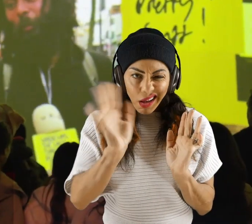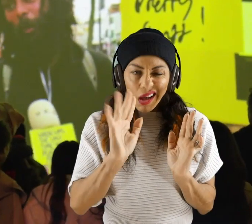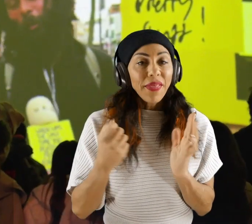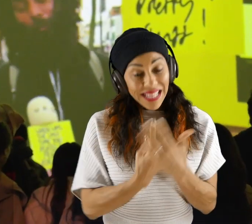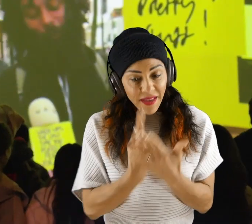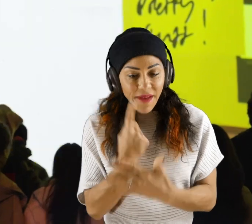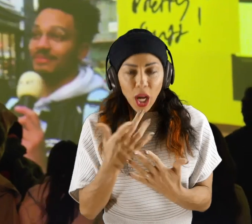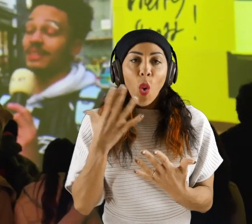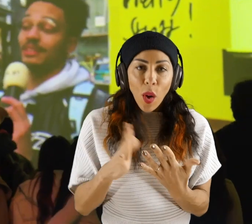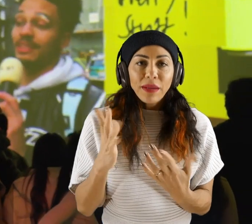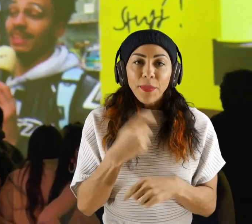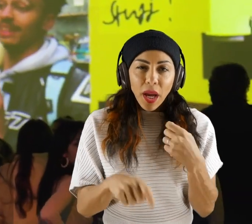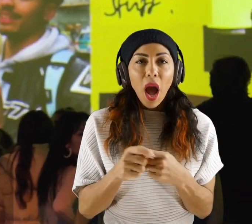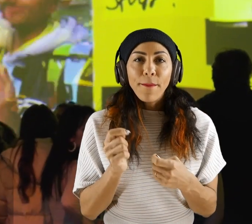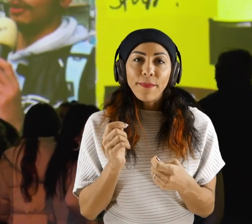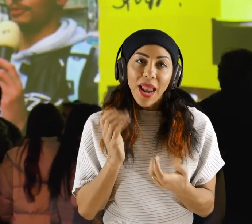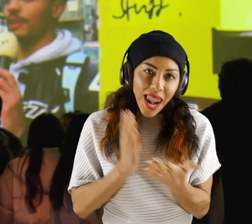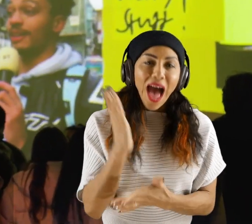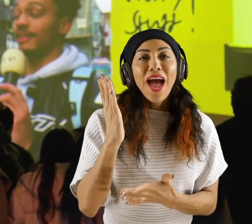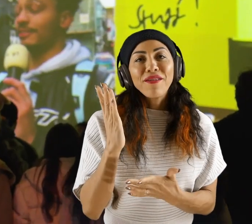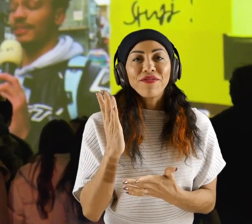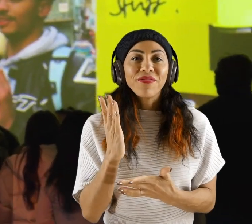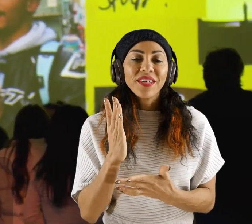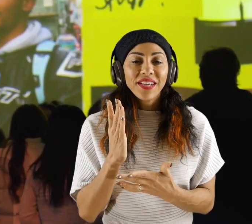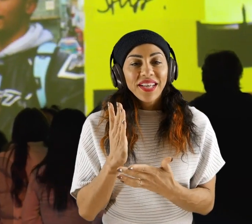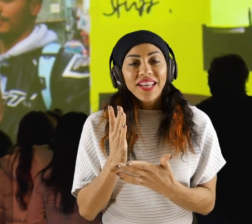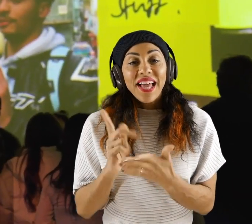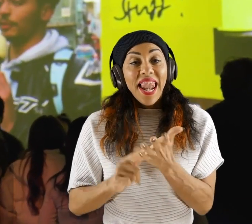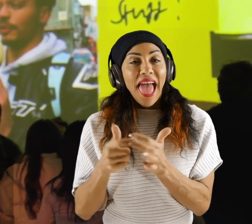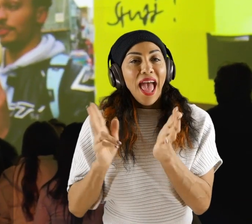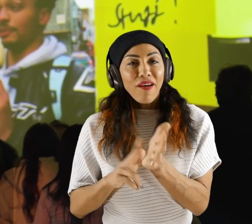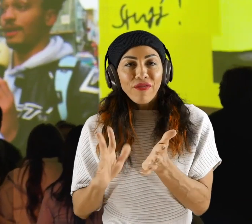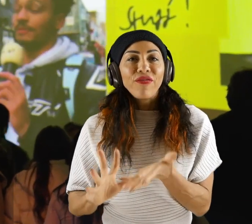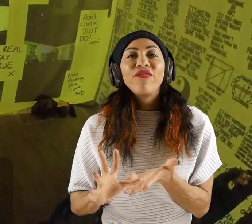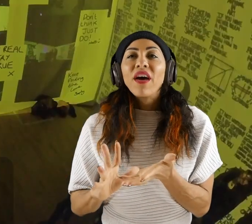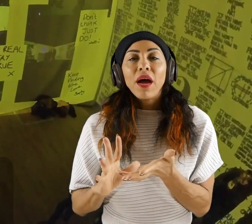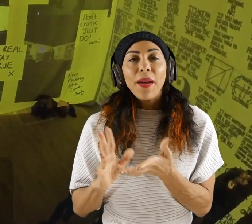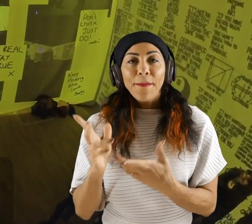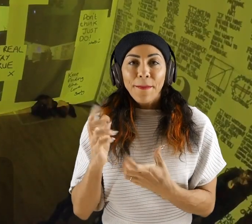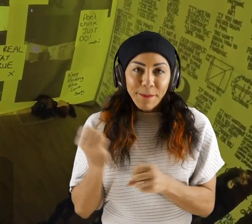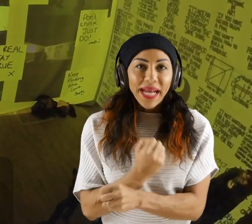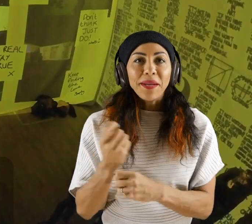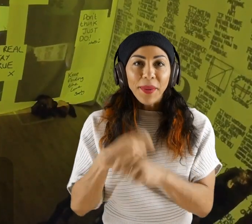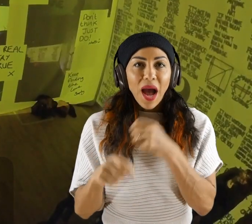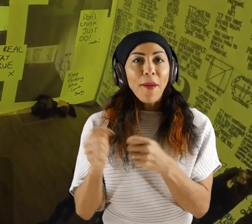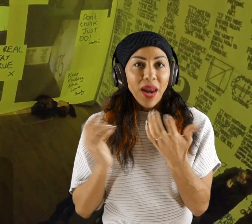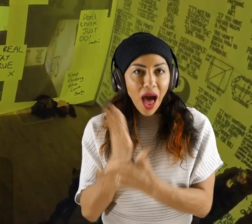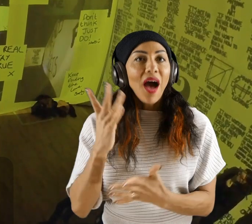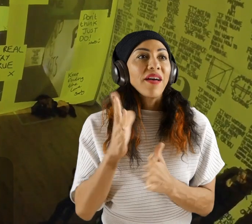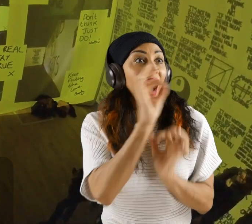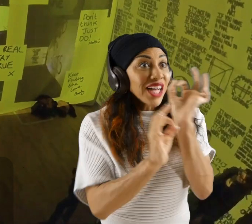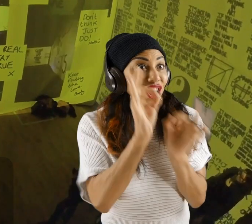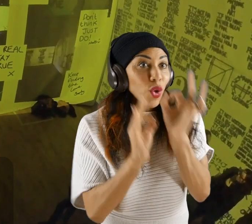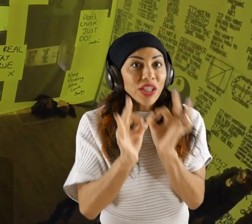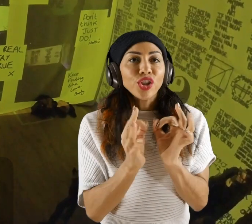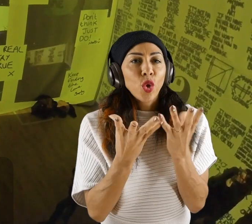street. Lev like brought it to life, asking people the question with the post-it notes. Thank you for that. No one's ever done that idea before, so